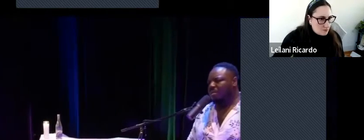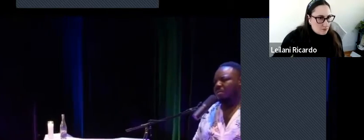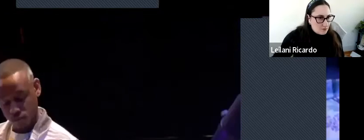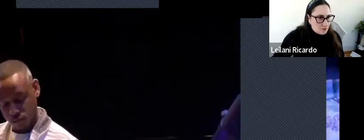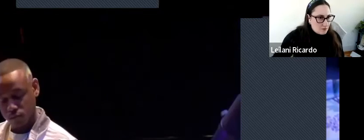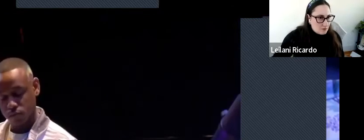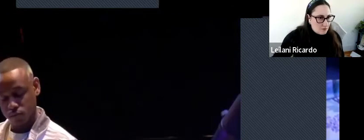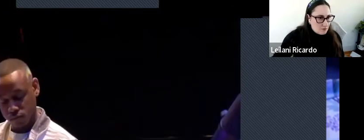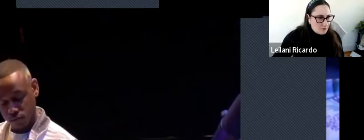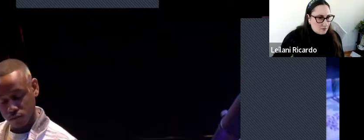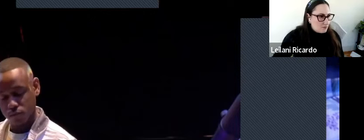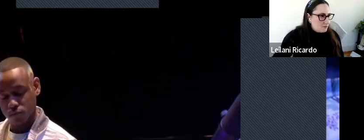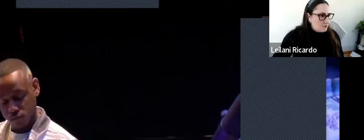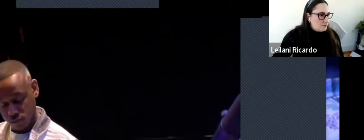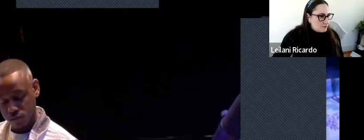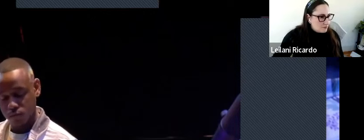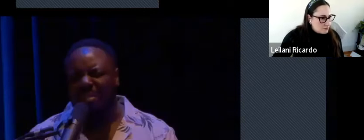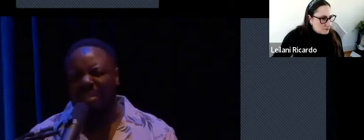I'm going home.